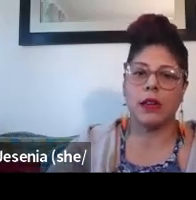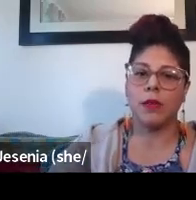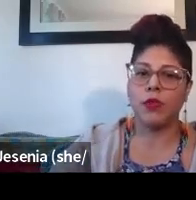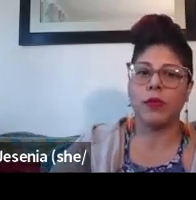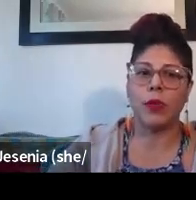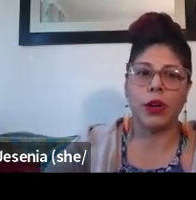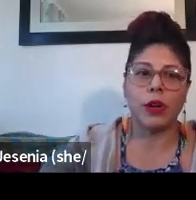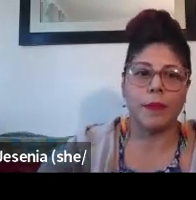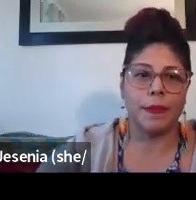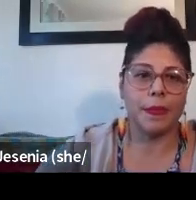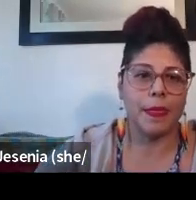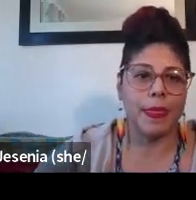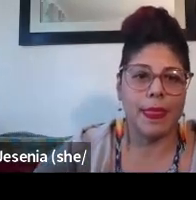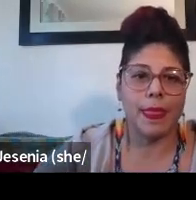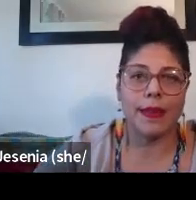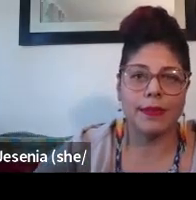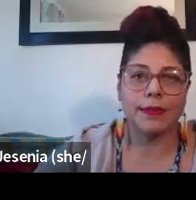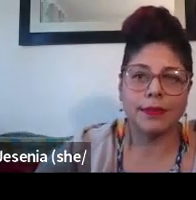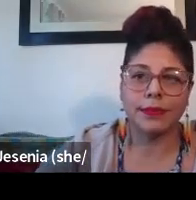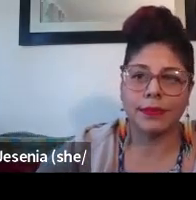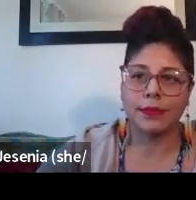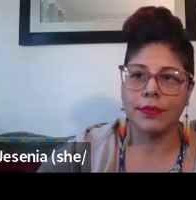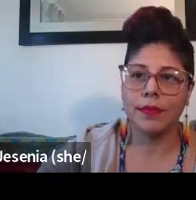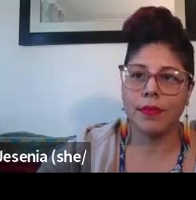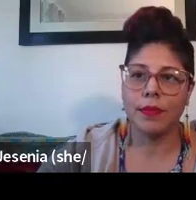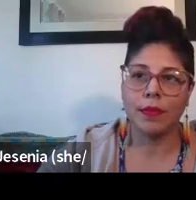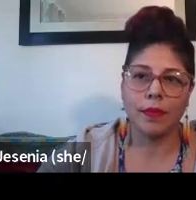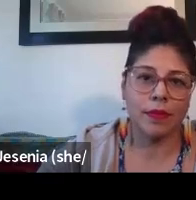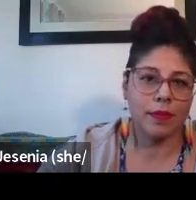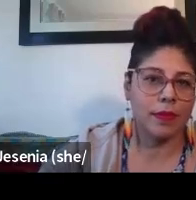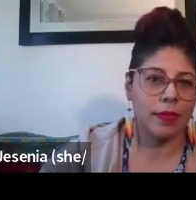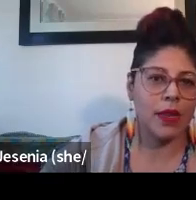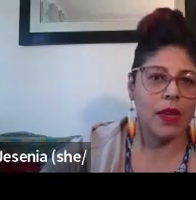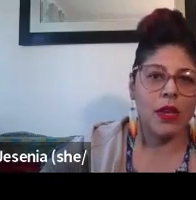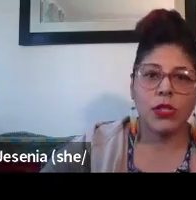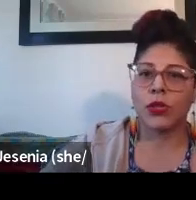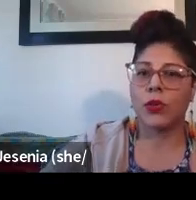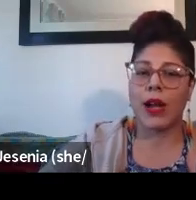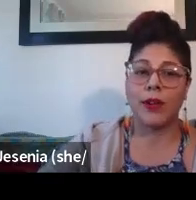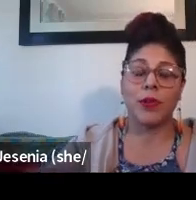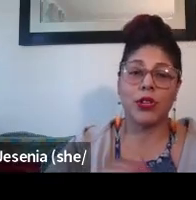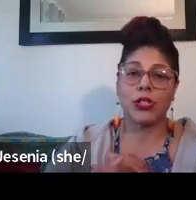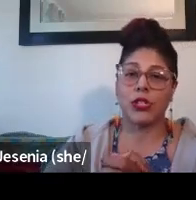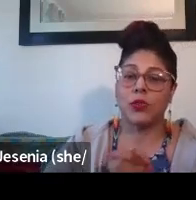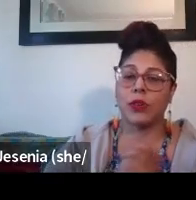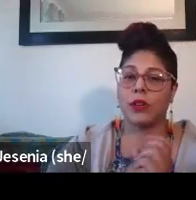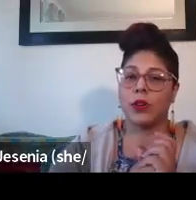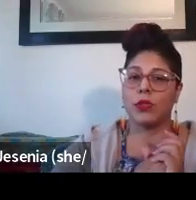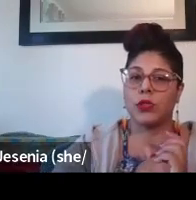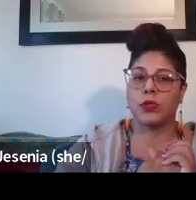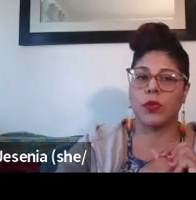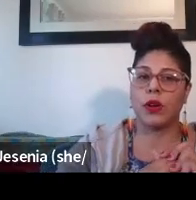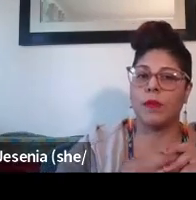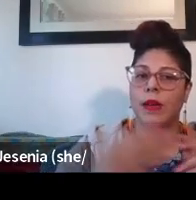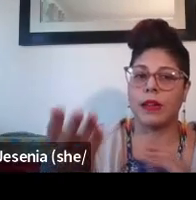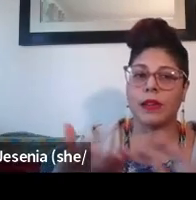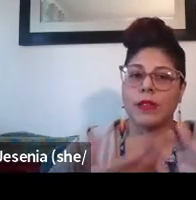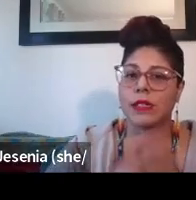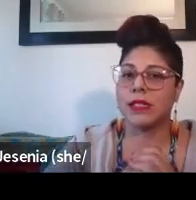Virtual protests provides an opportunity for us to connect with like-minded people, learning about